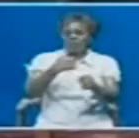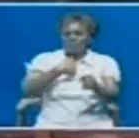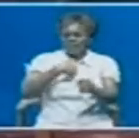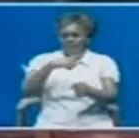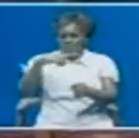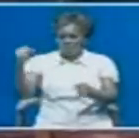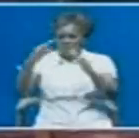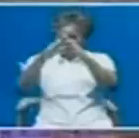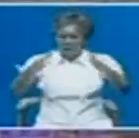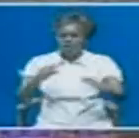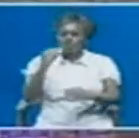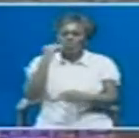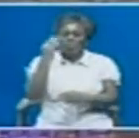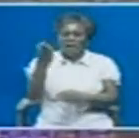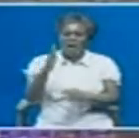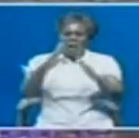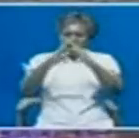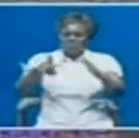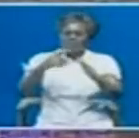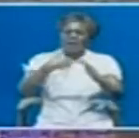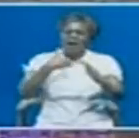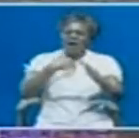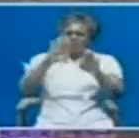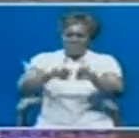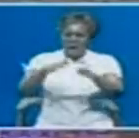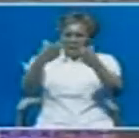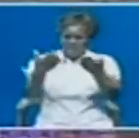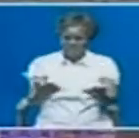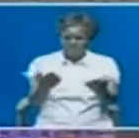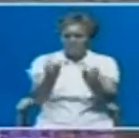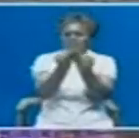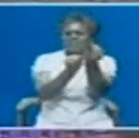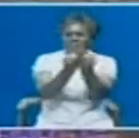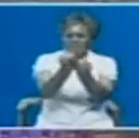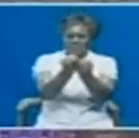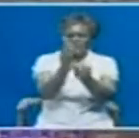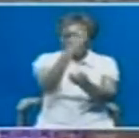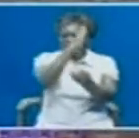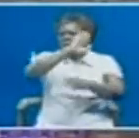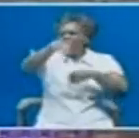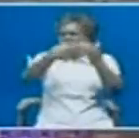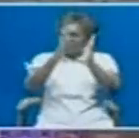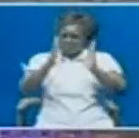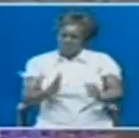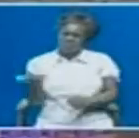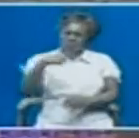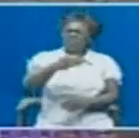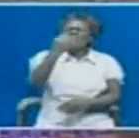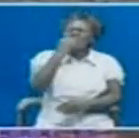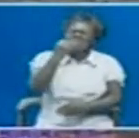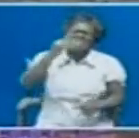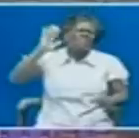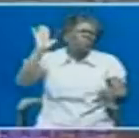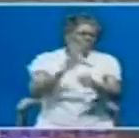Loresho. And Maurice threw a very nice barbecue for us on a Saturday afternoon. Mm-hmm. And everybody came there. Mm-hmm. I mean, we ate until we couldn't eat